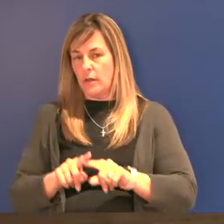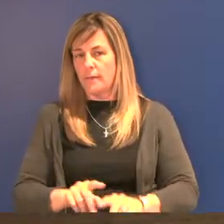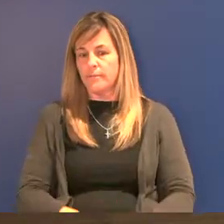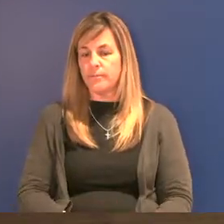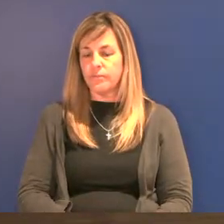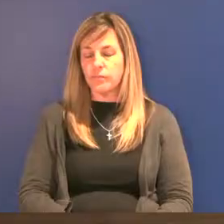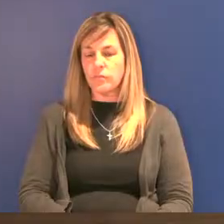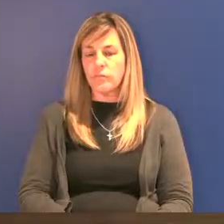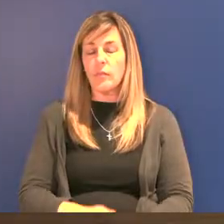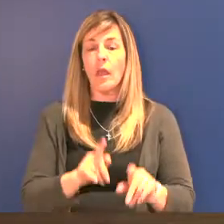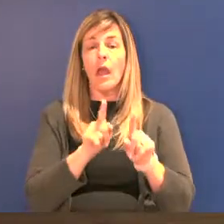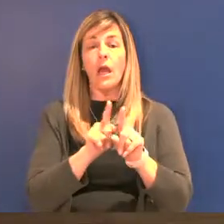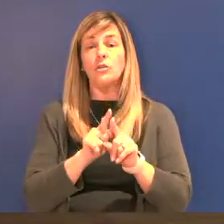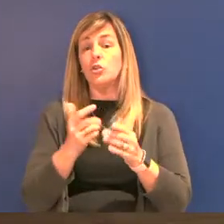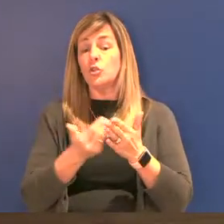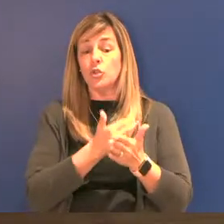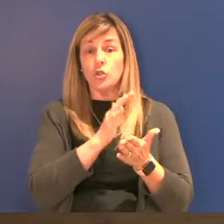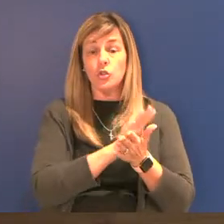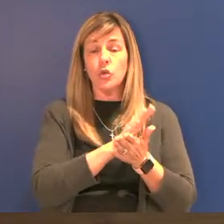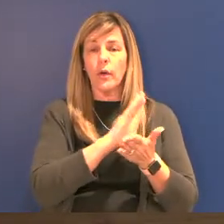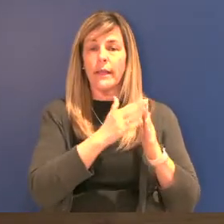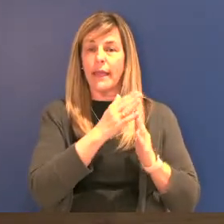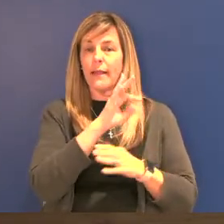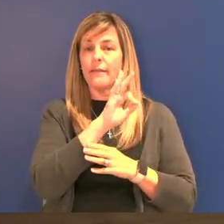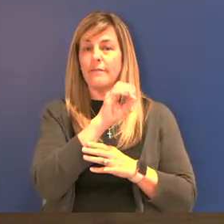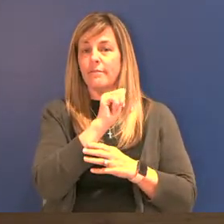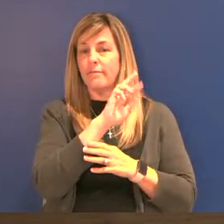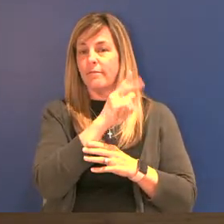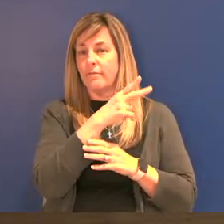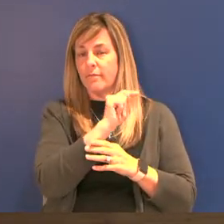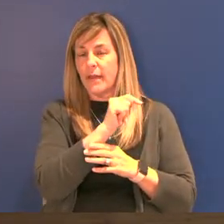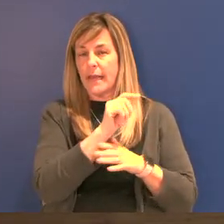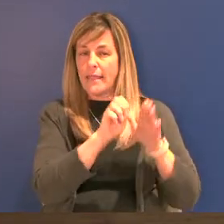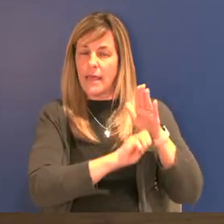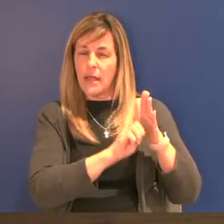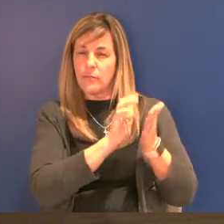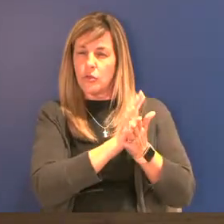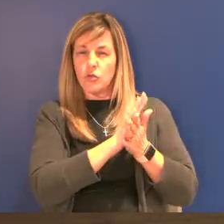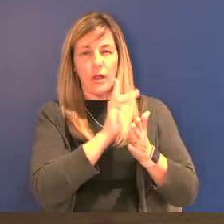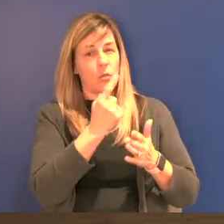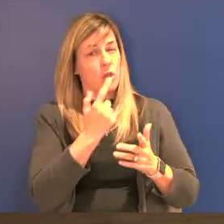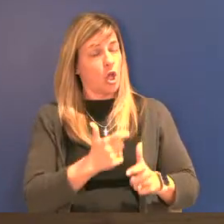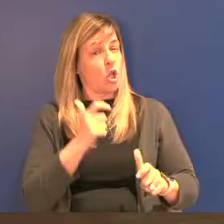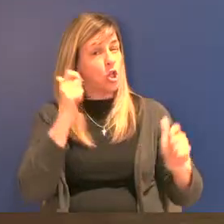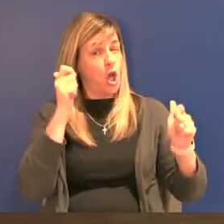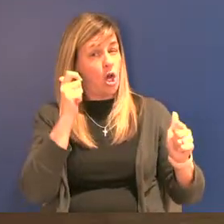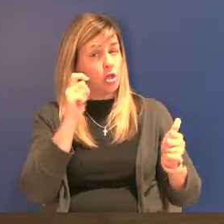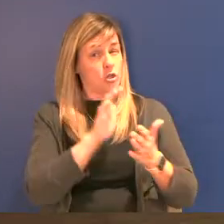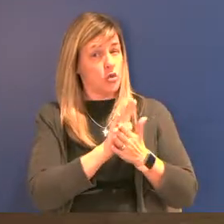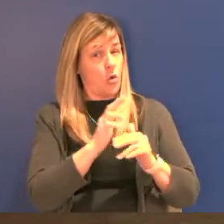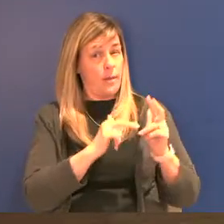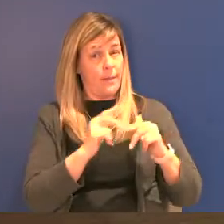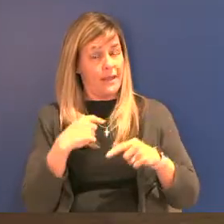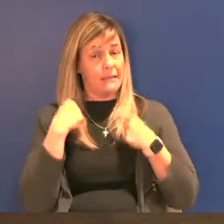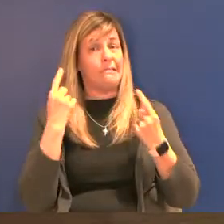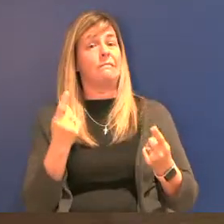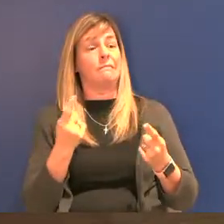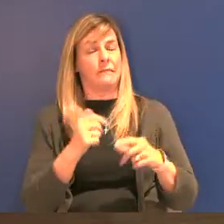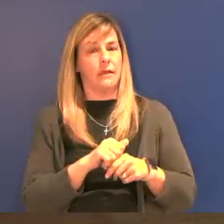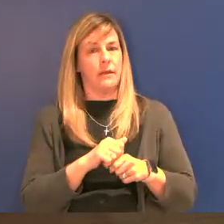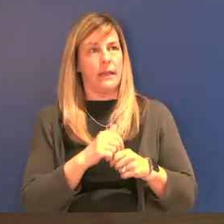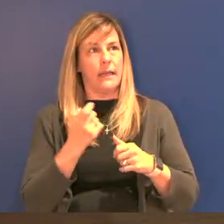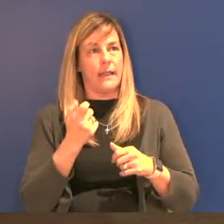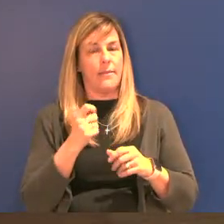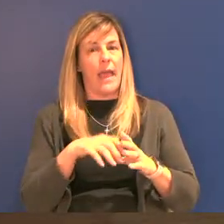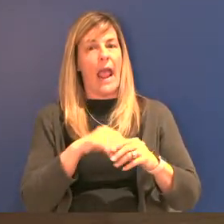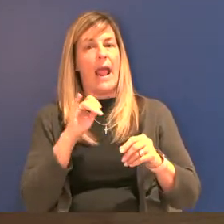with the new school in the town of Farragut, new elementary school, that is one of the largest schools that we've ever built. So we're getting outside of